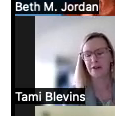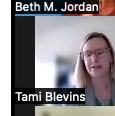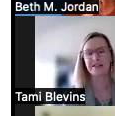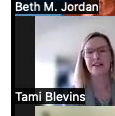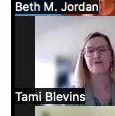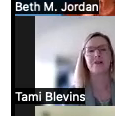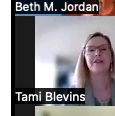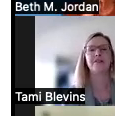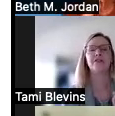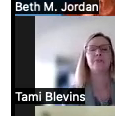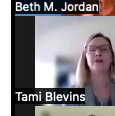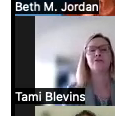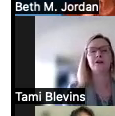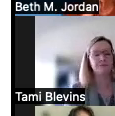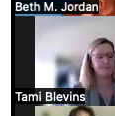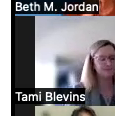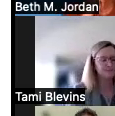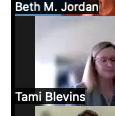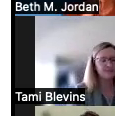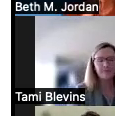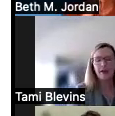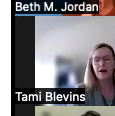But I've got 68 written down here in my notes here